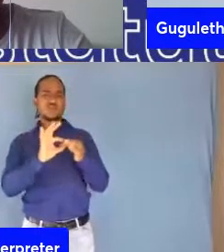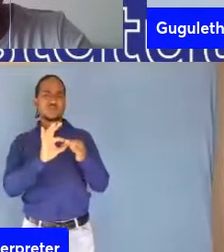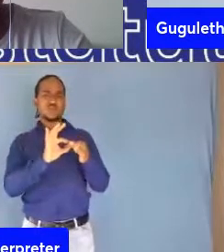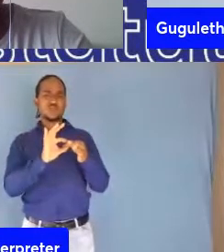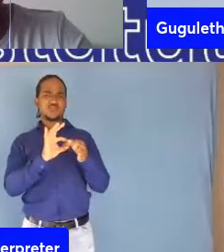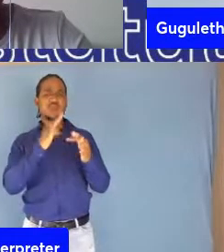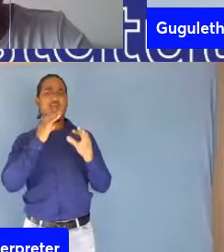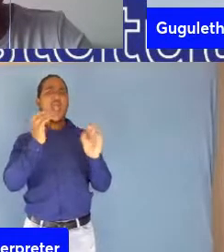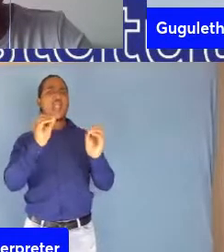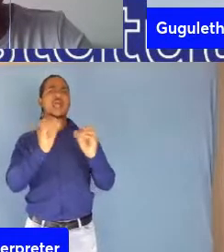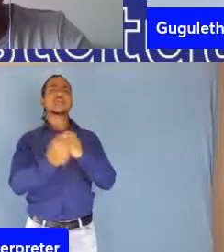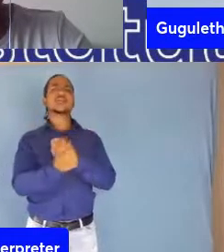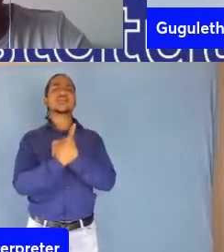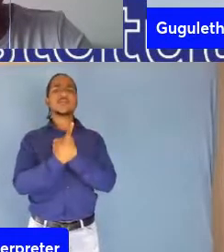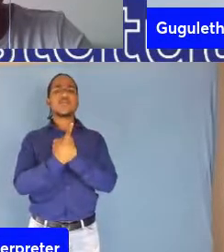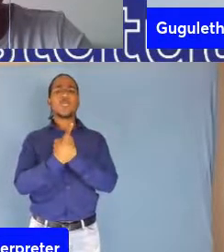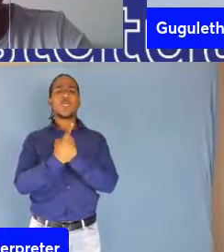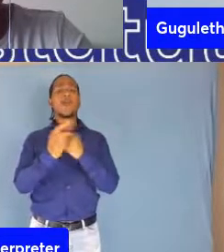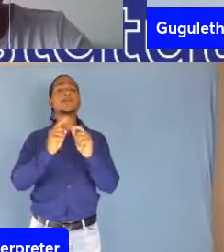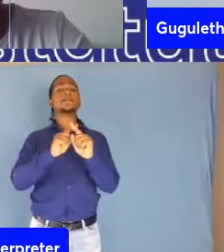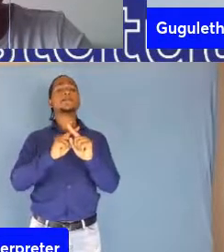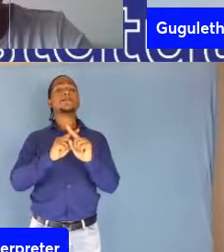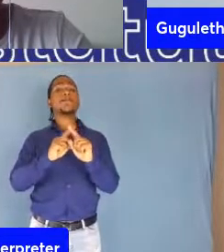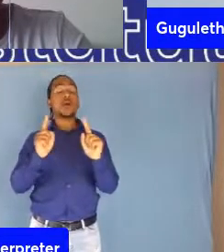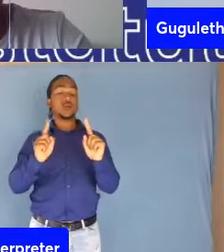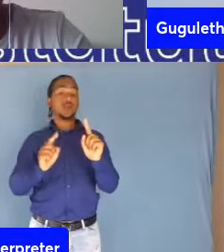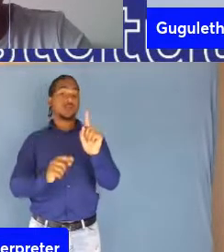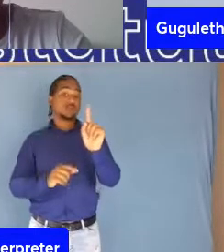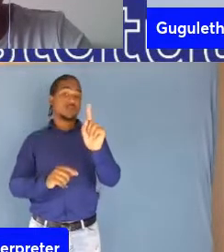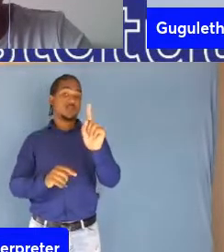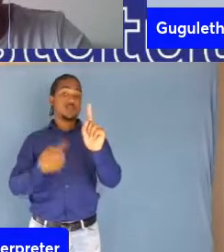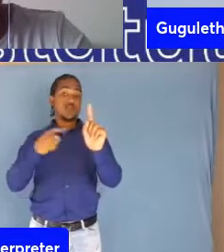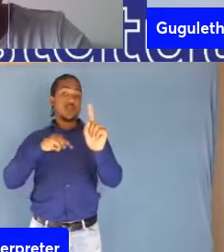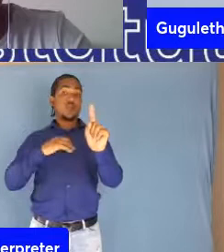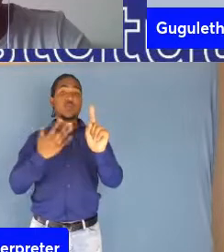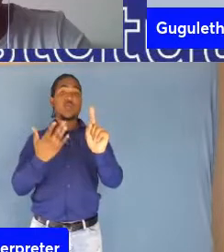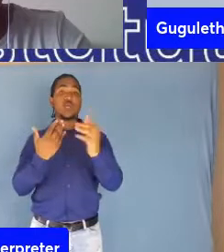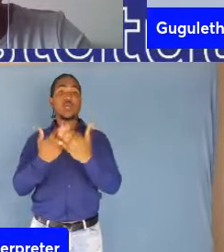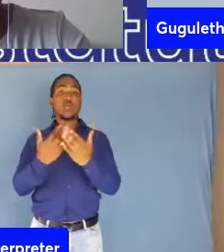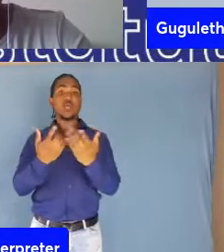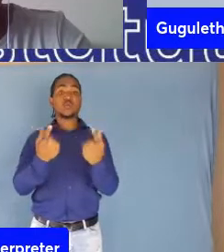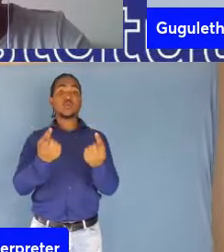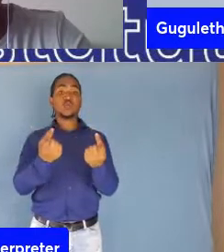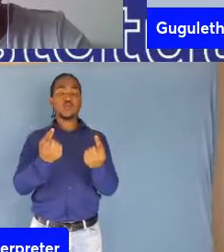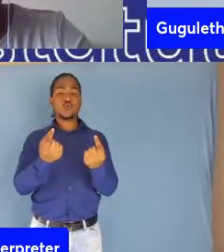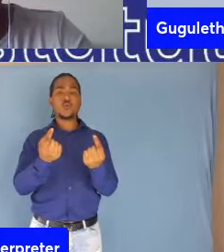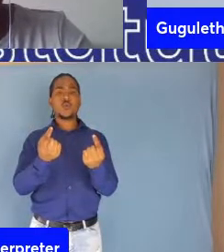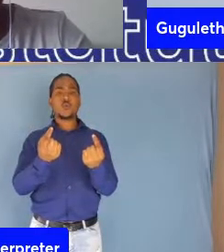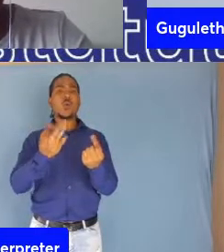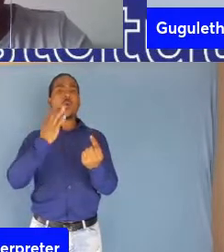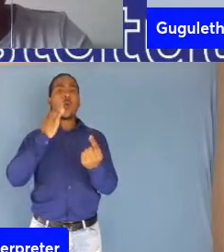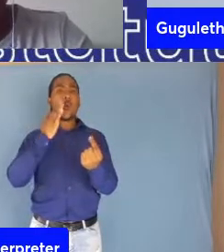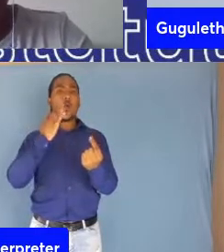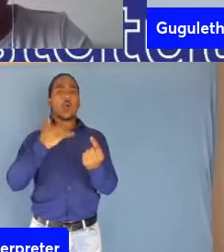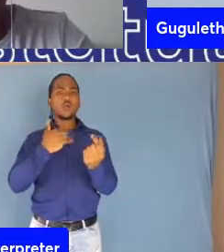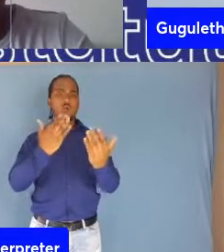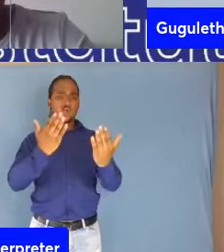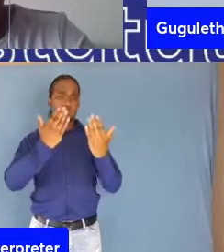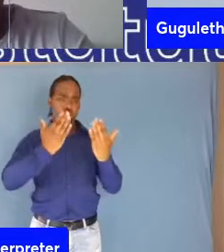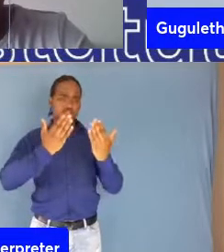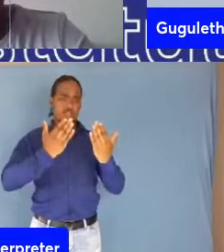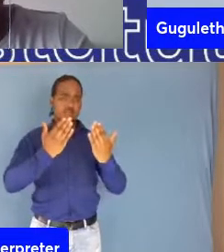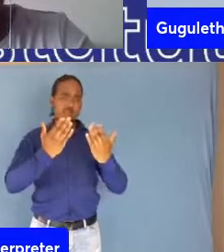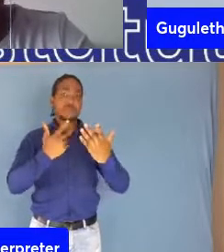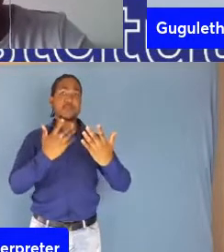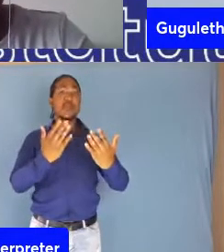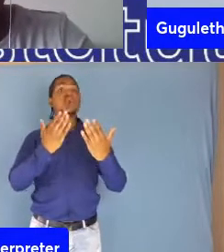But one thing that we can influence is when you are studying for a certain profession, especially in